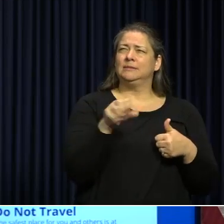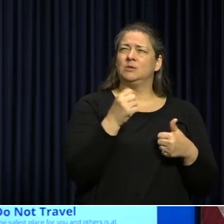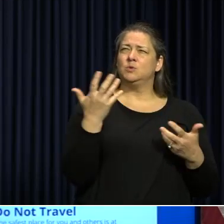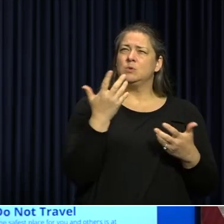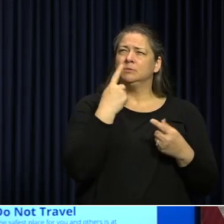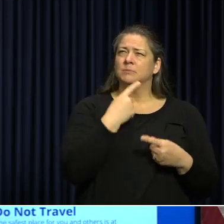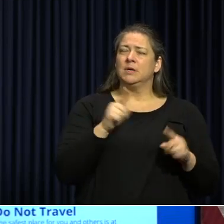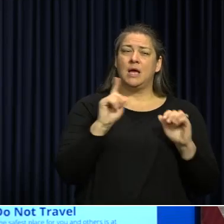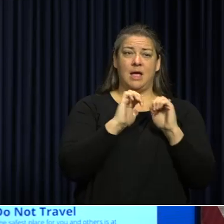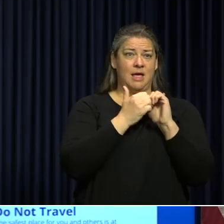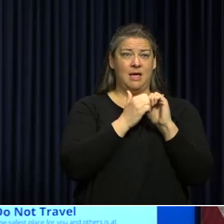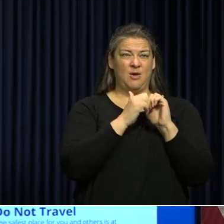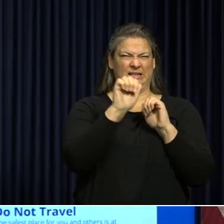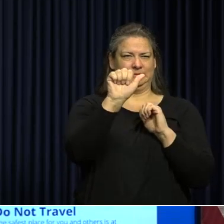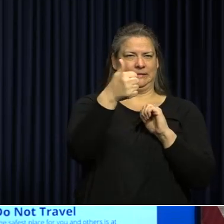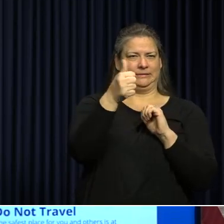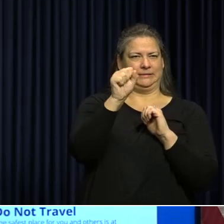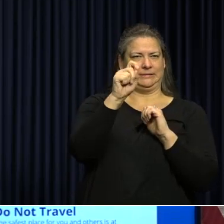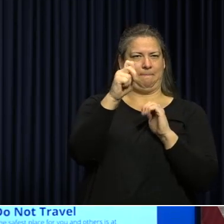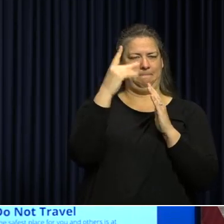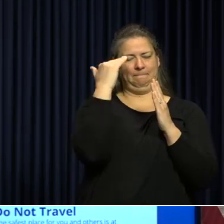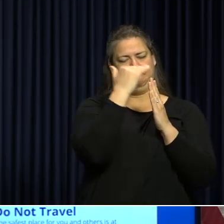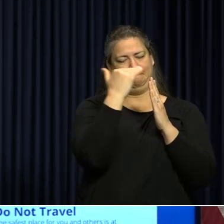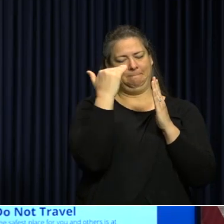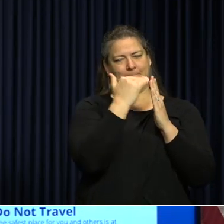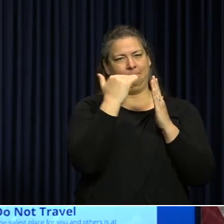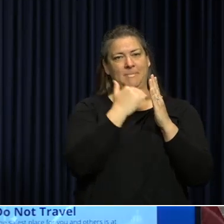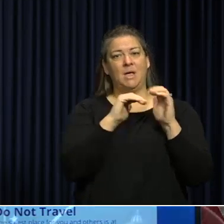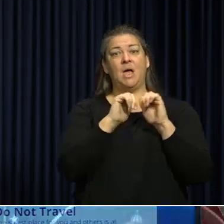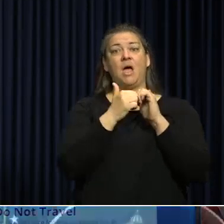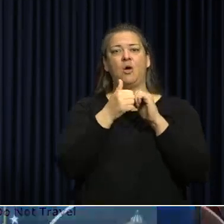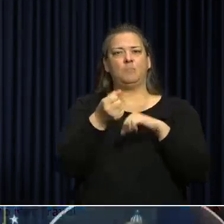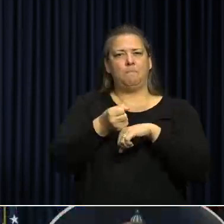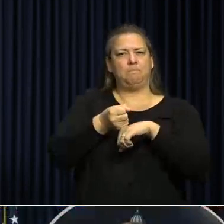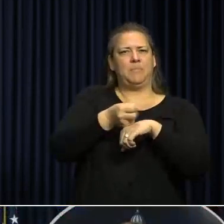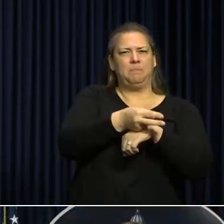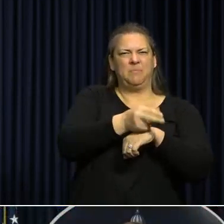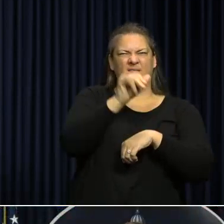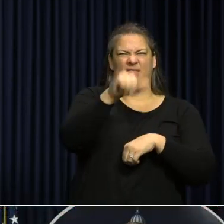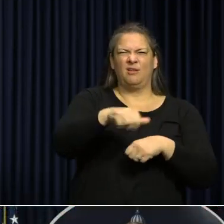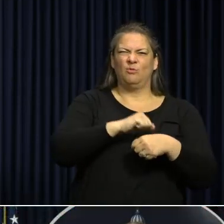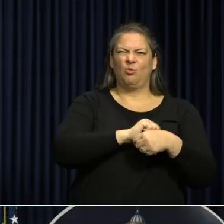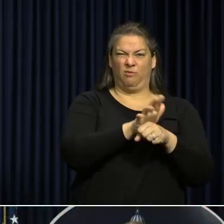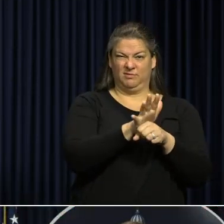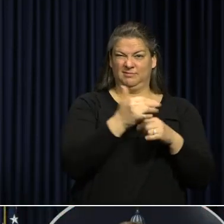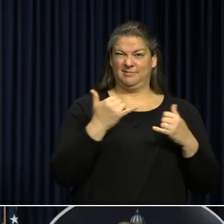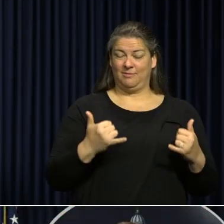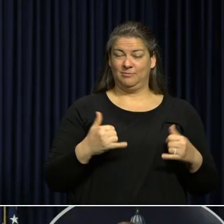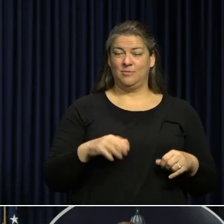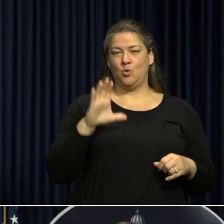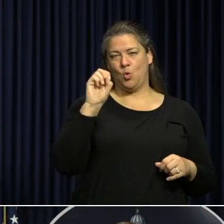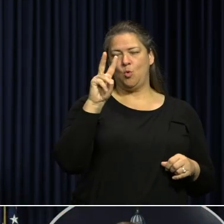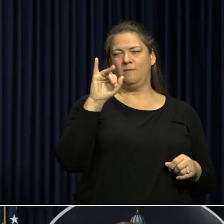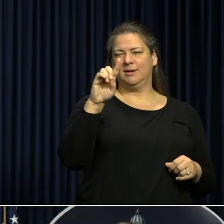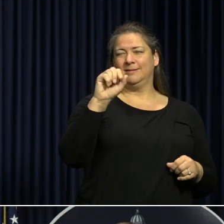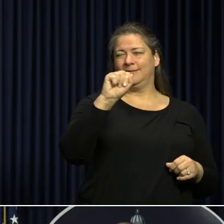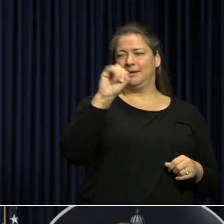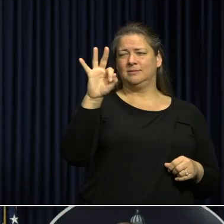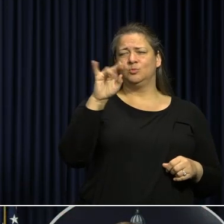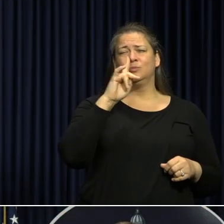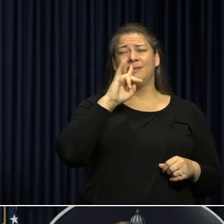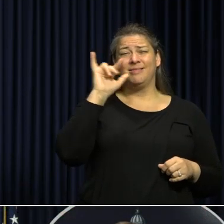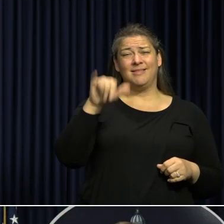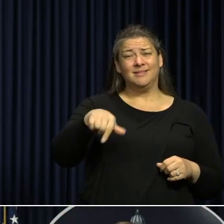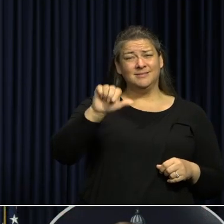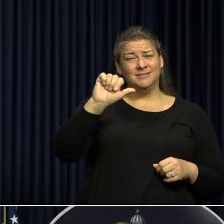steps to defeating COVID-19. These 10 steps are critically important. We're going to keep talking about them even